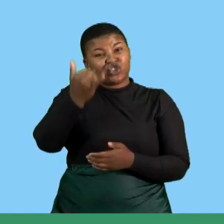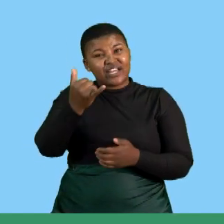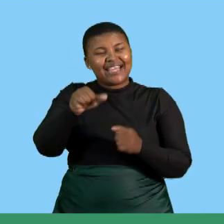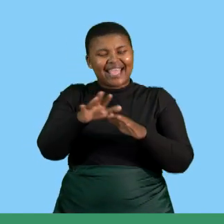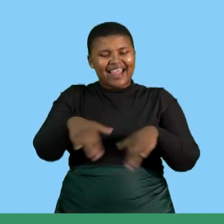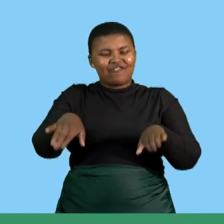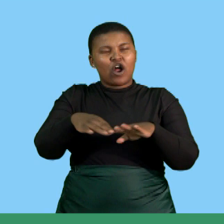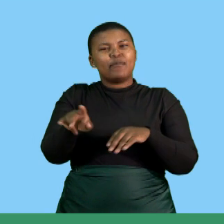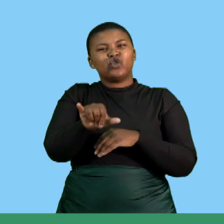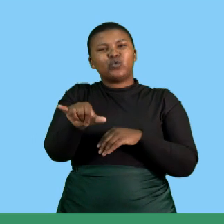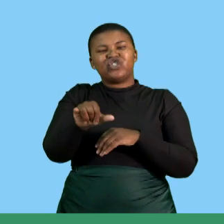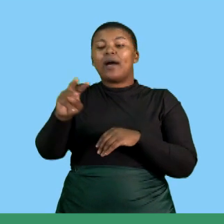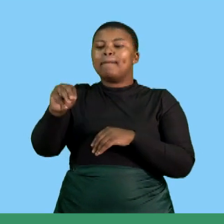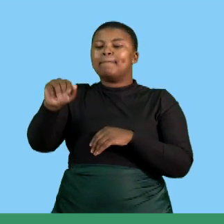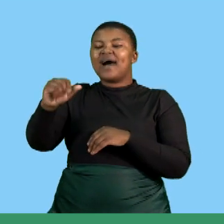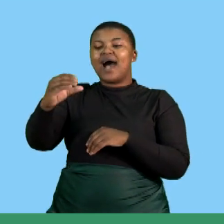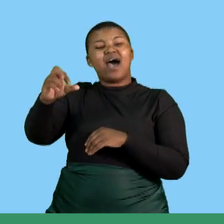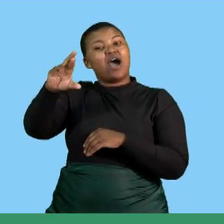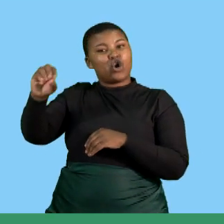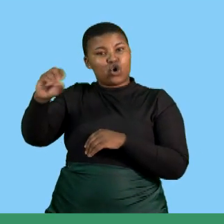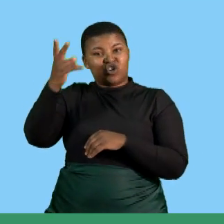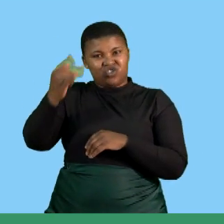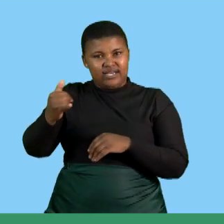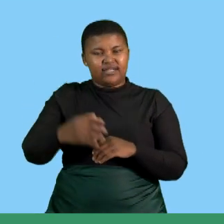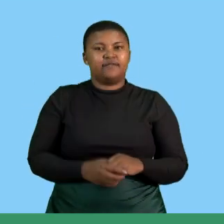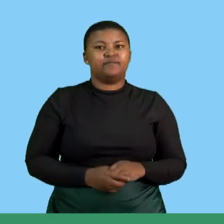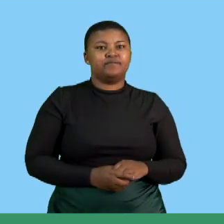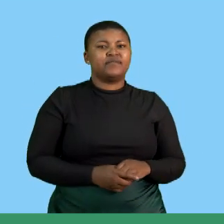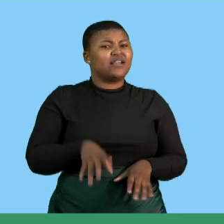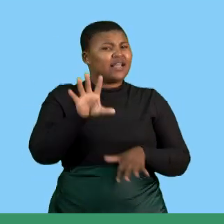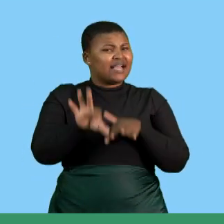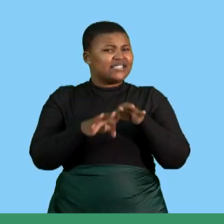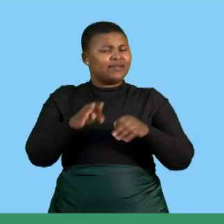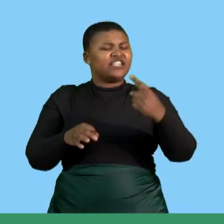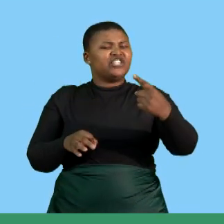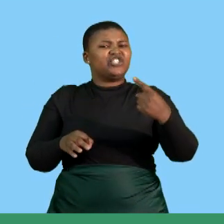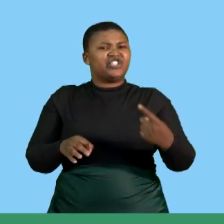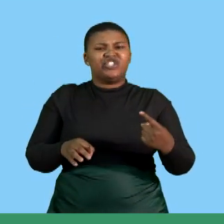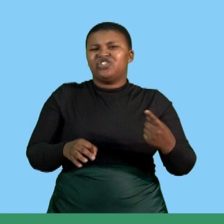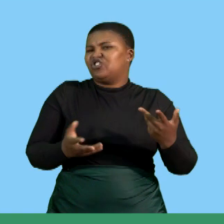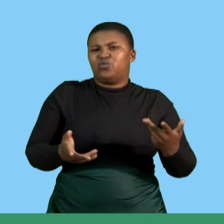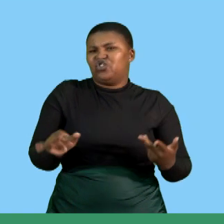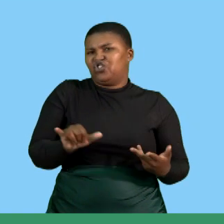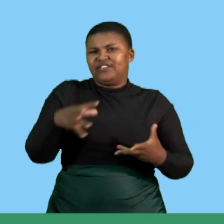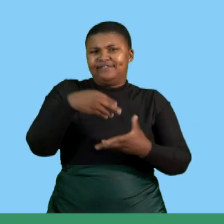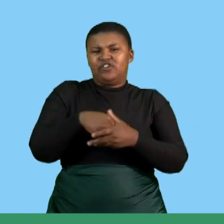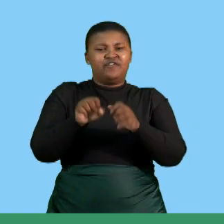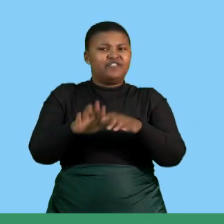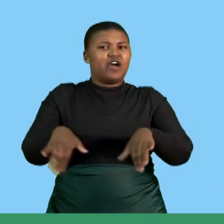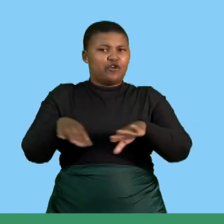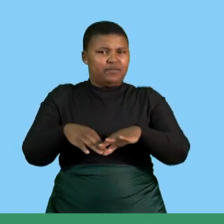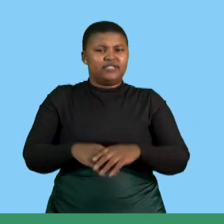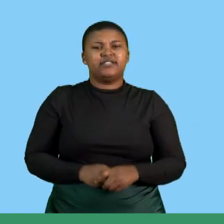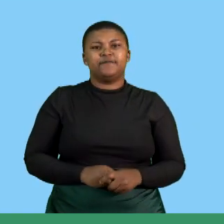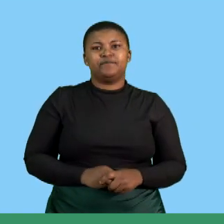which environment we are busy with, macro environment, described by each of the following statements. So